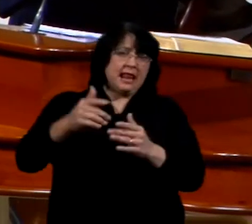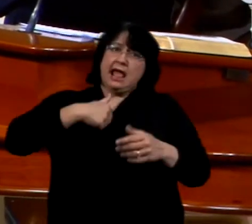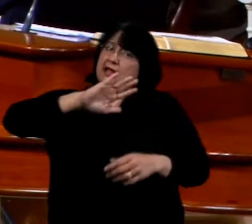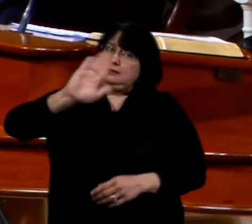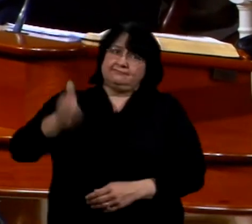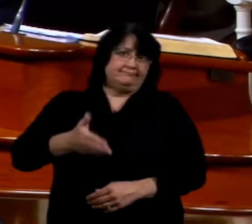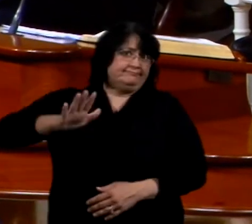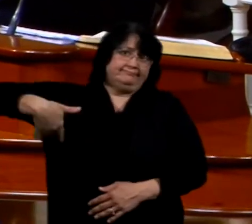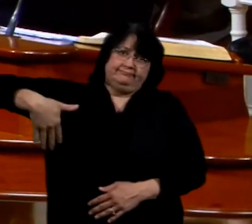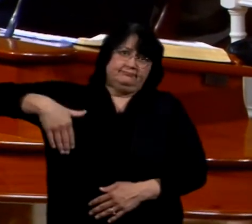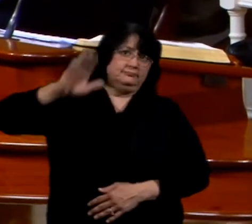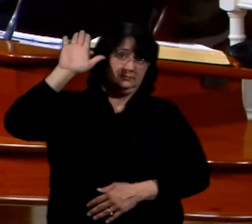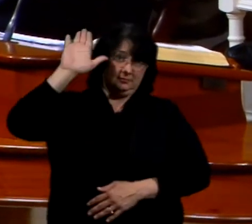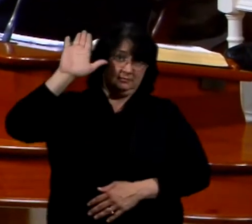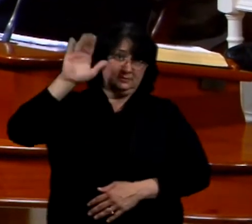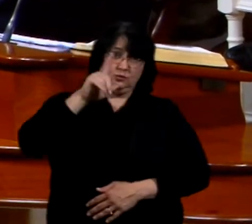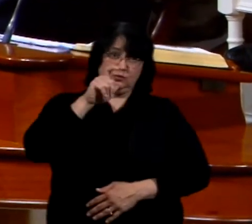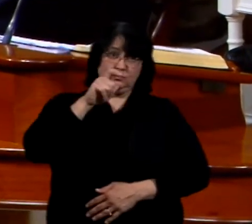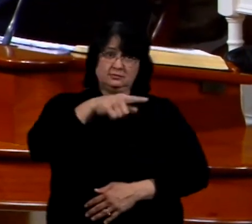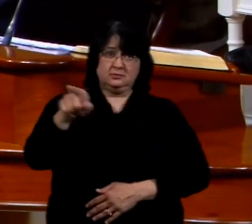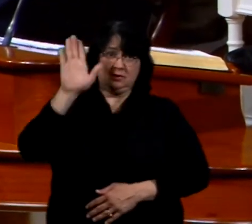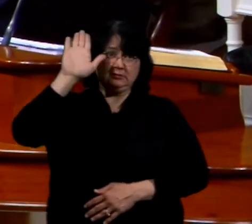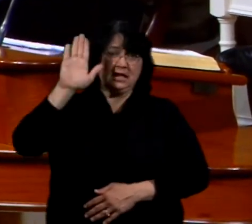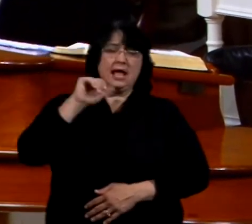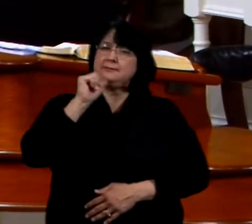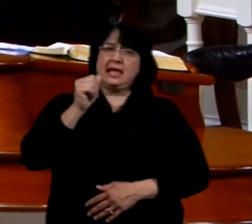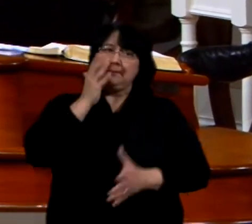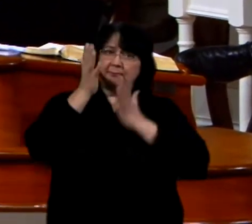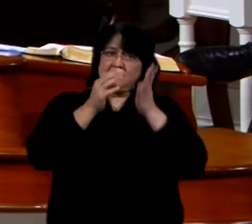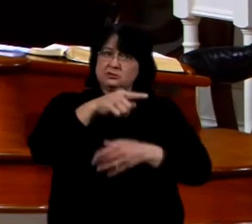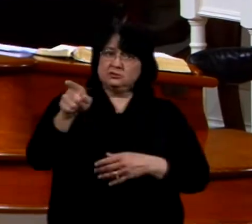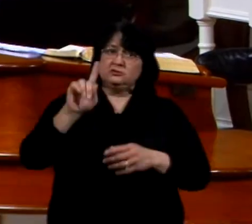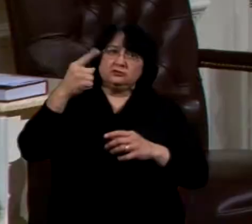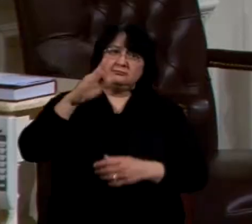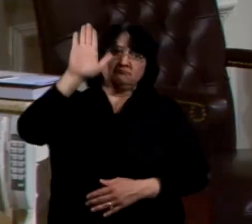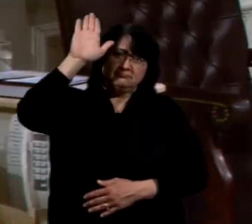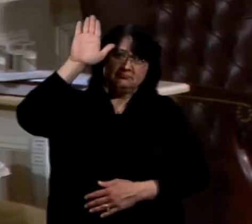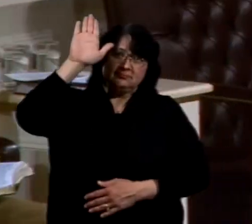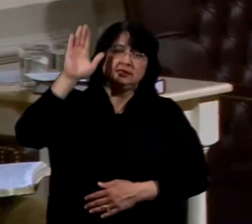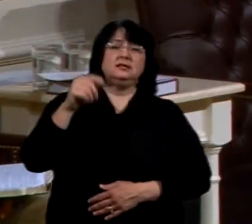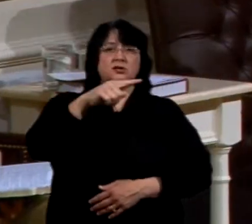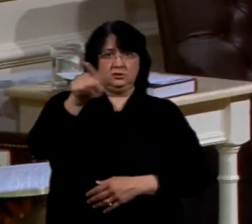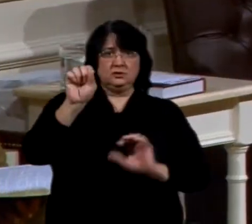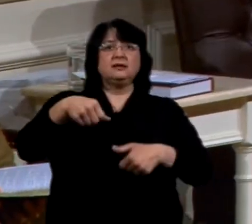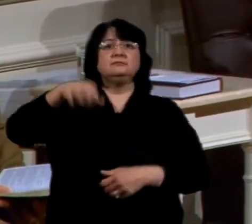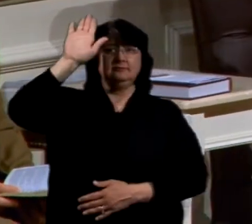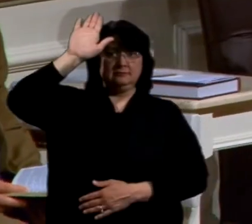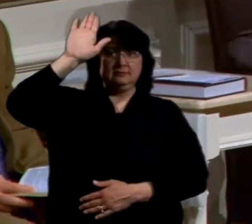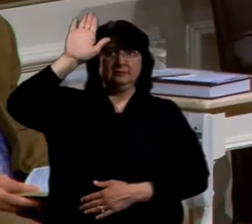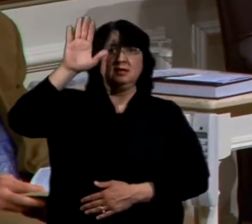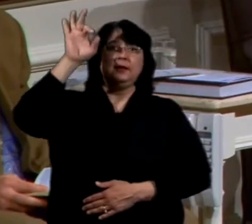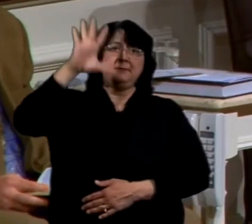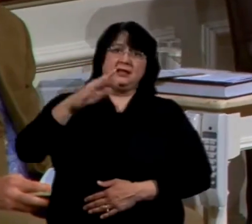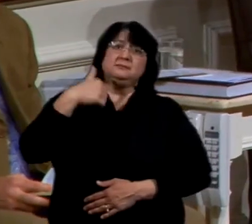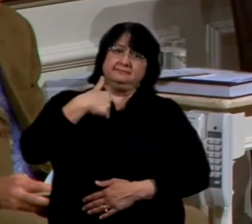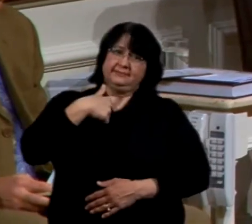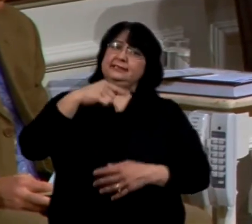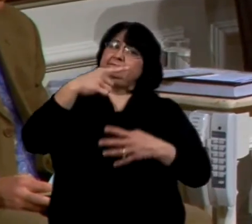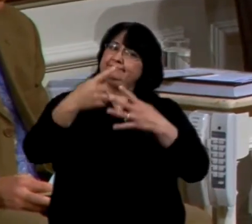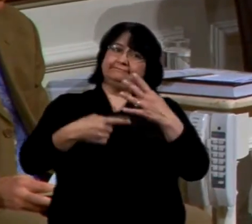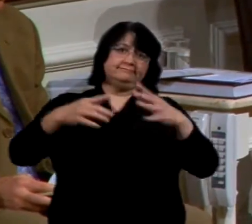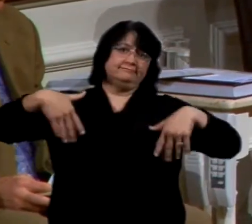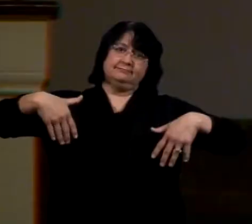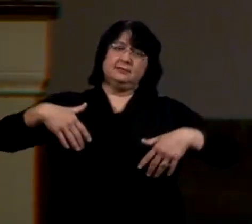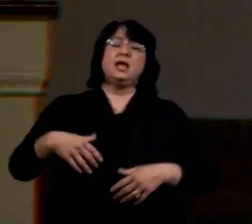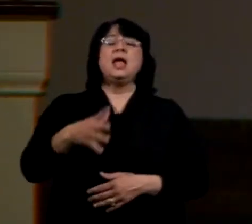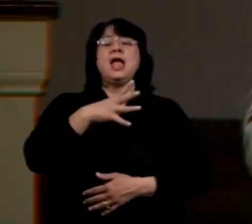you just slip your hand up? No one's looking. I'm not going to embarrass you. I see hands up. Keep putting them up. Preacher, that's me. All right, thank